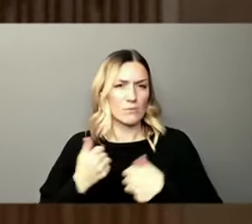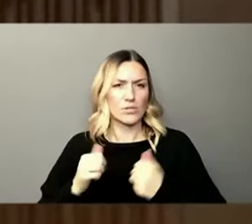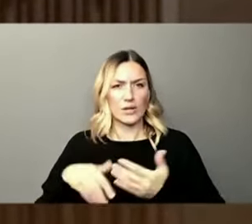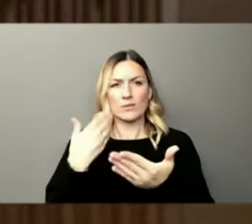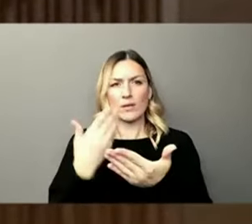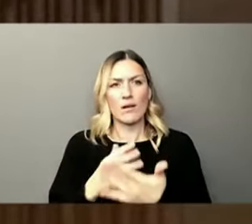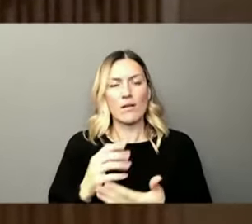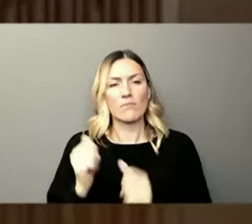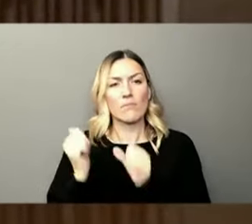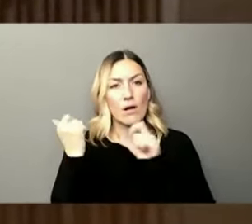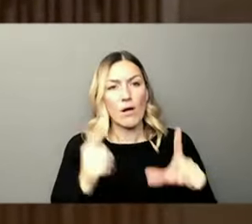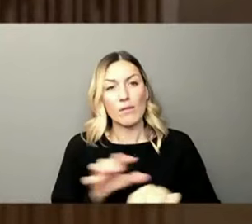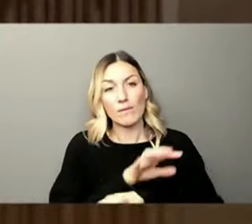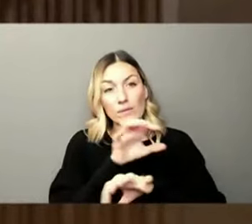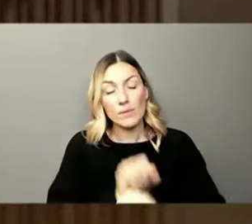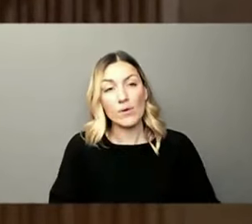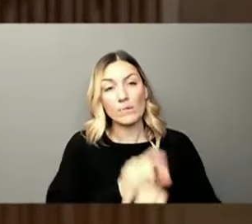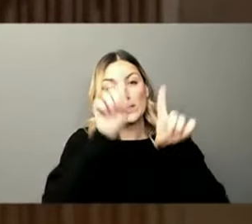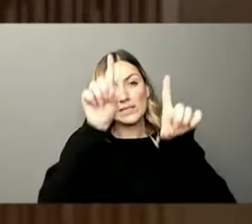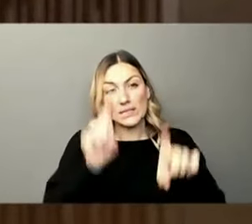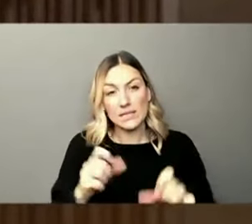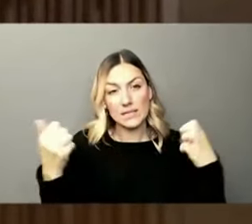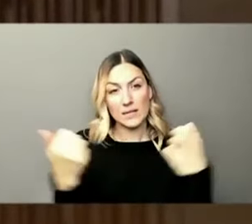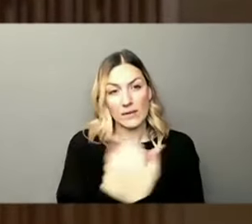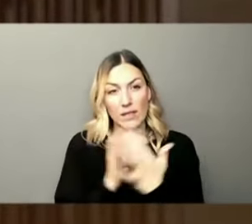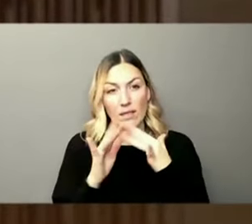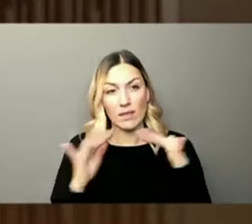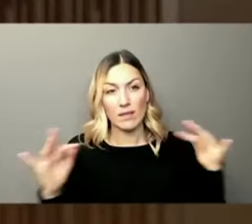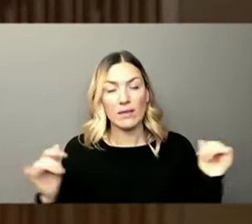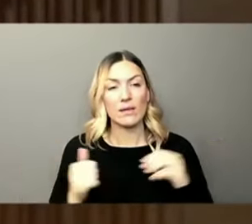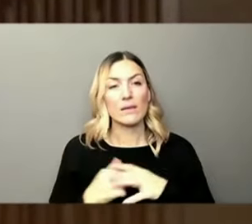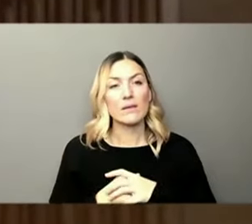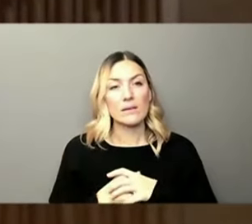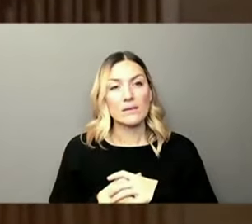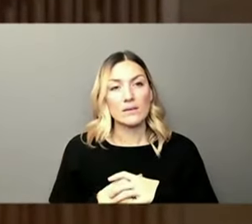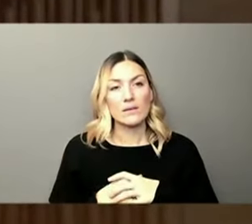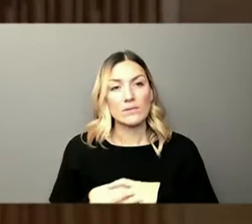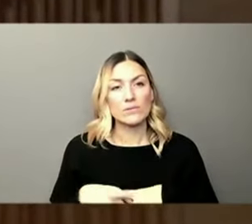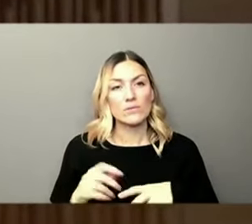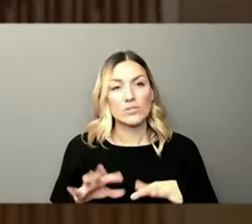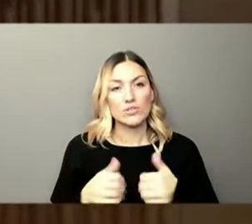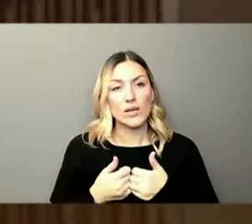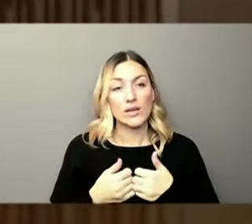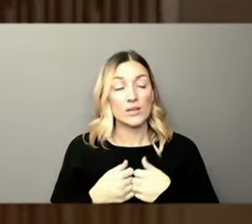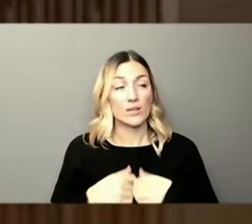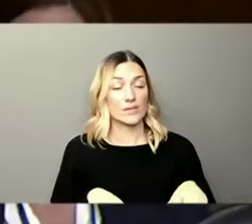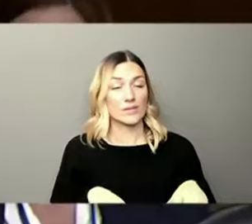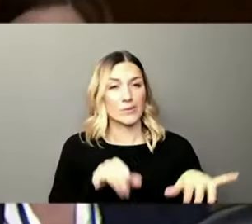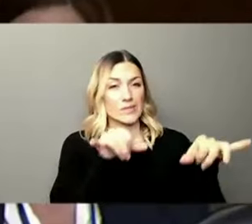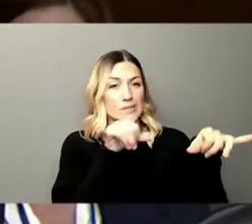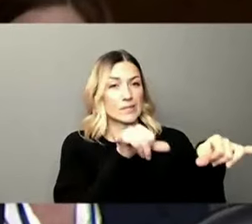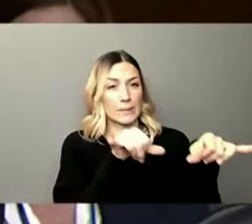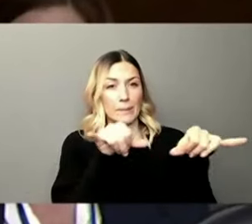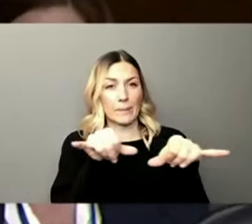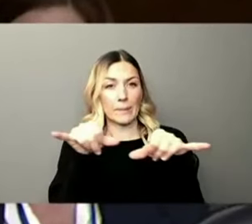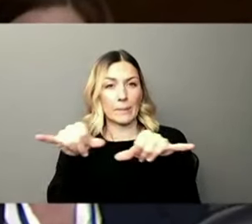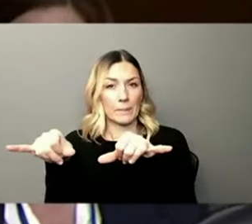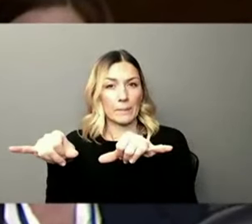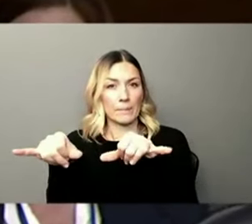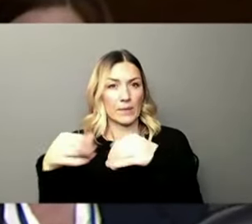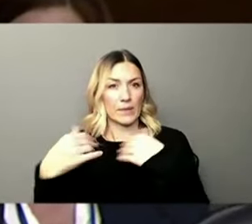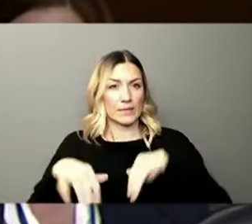the testing and all that stuff. So that was very hard. Well, I think you're all saying the same thing. We've got a kind of broken